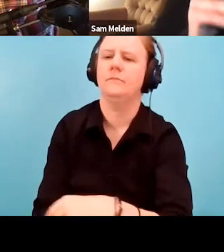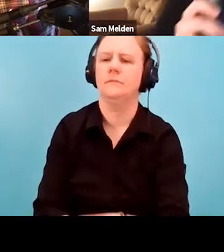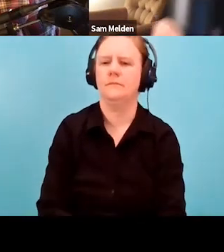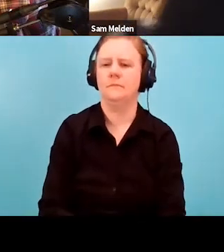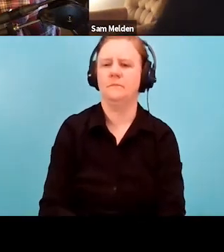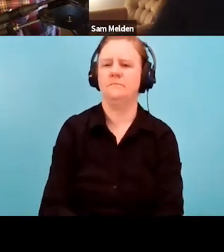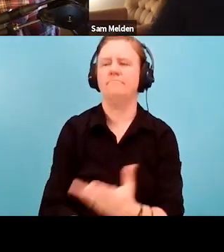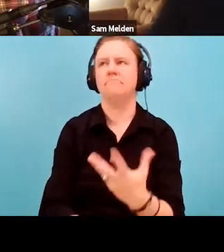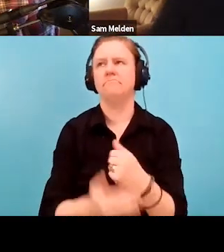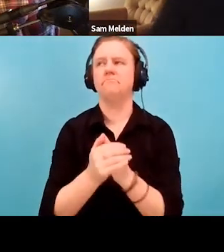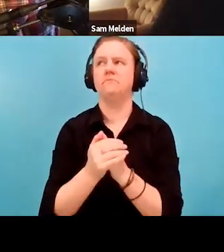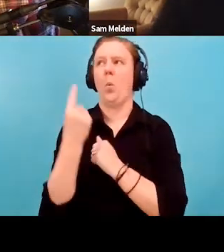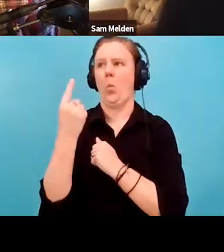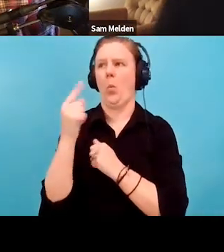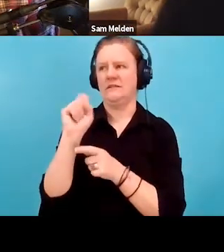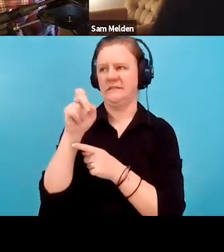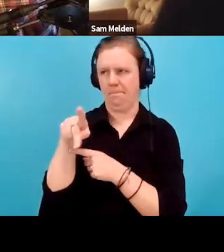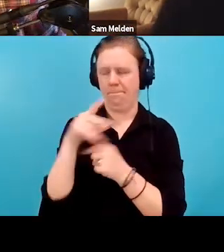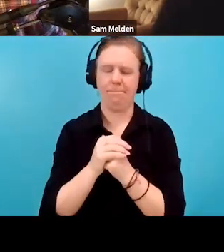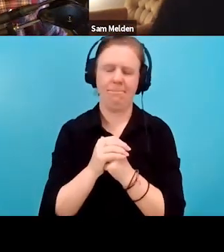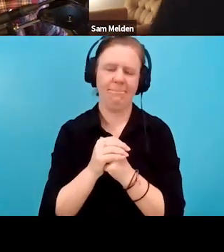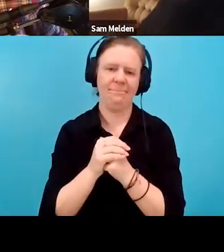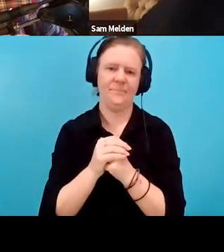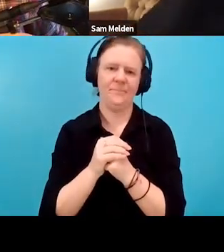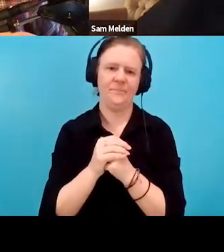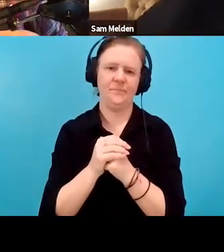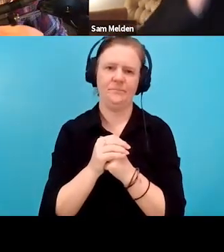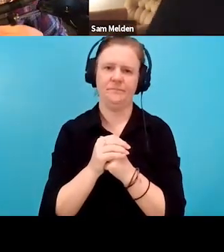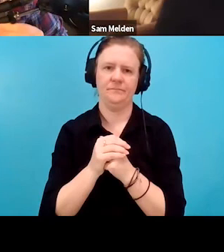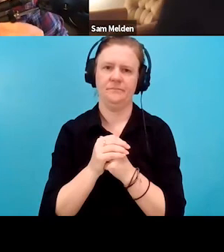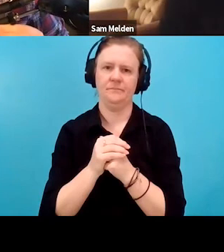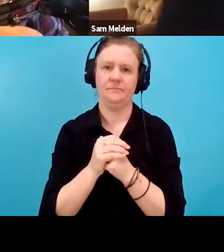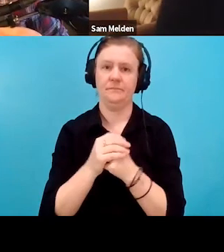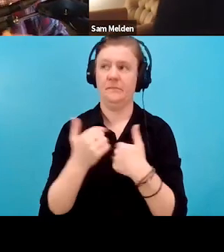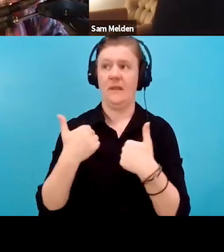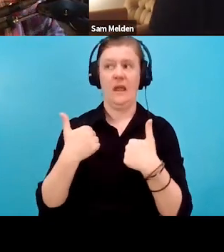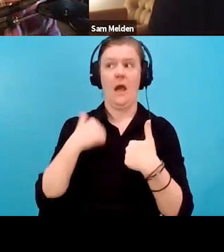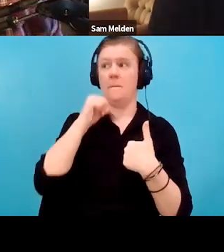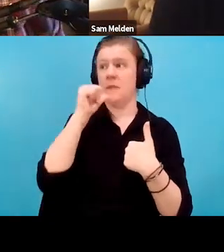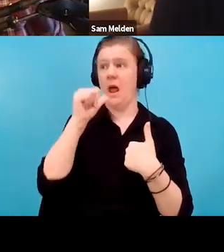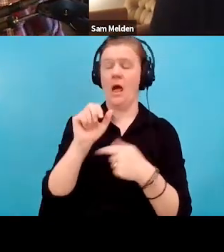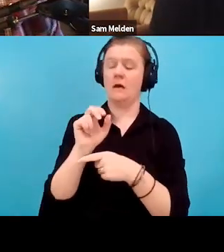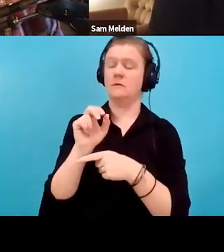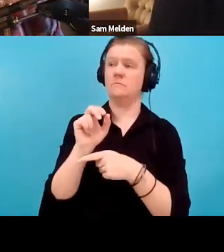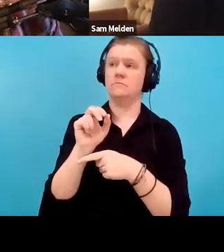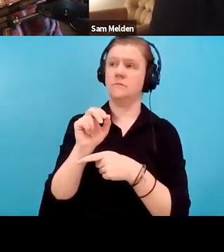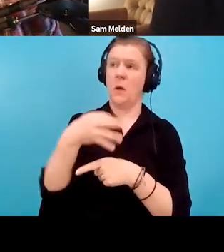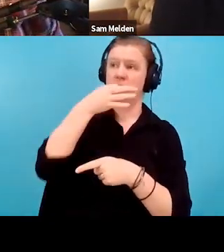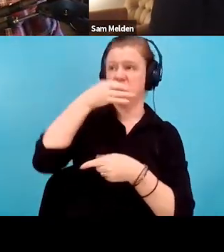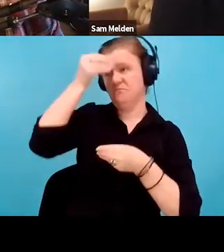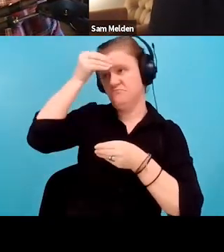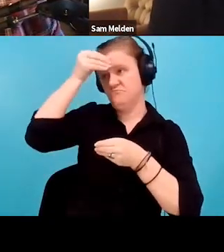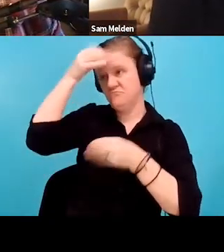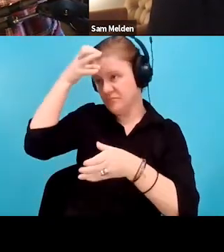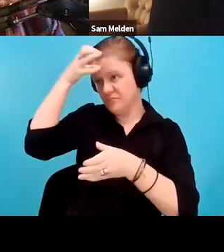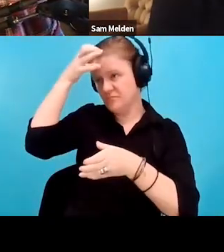I have kind of a master tip, which I don't know. I am not a usability professional. I just want to be clear about that. I'm a person who made a film